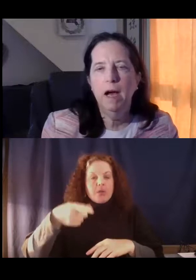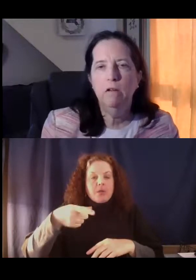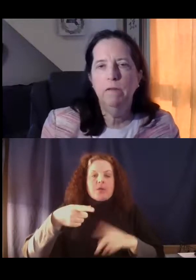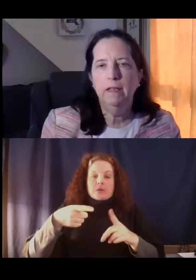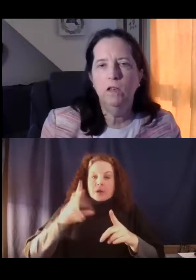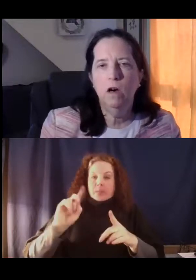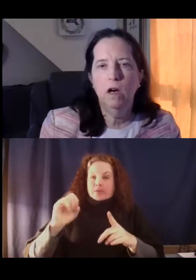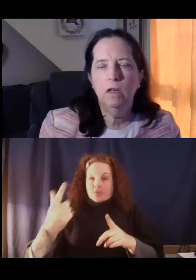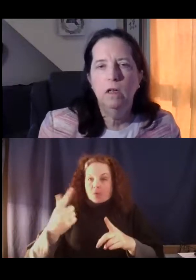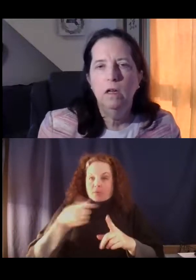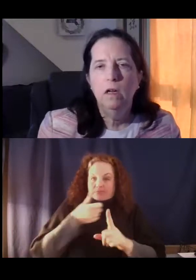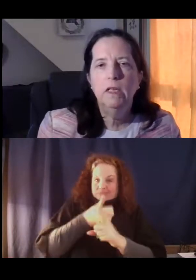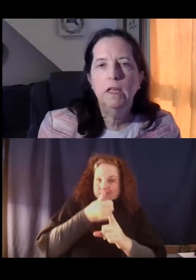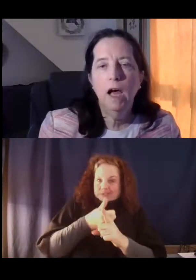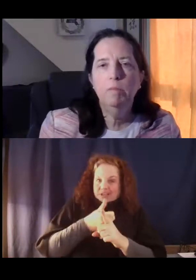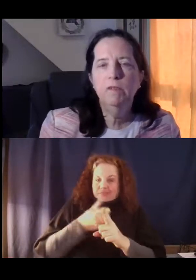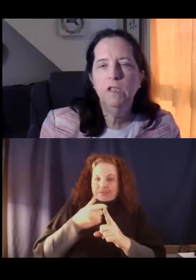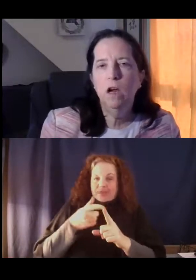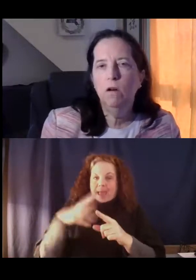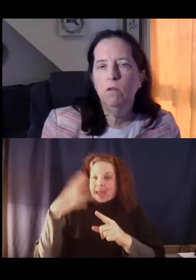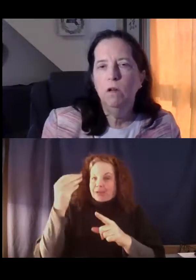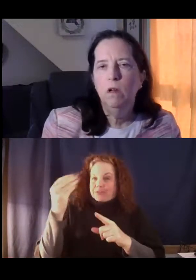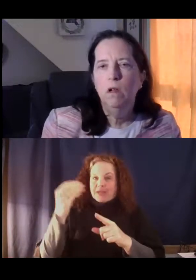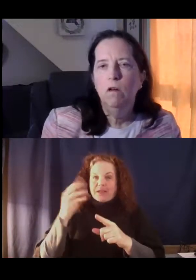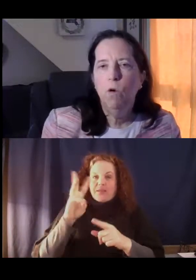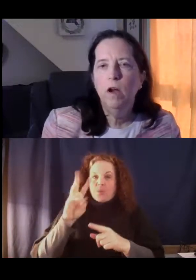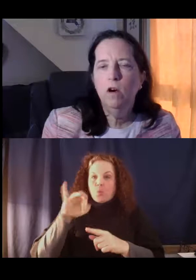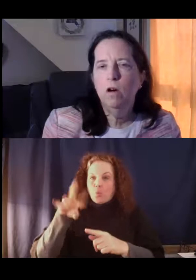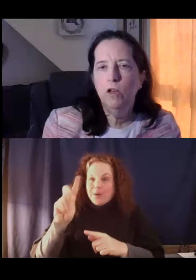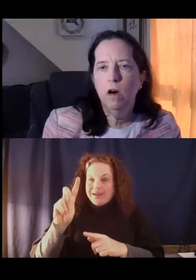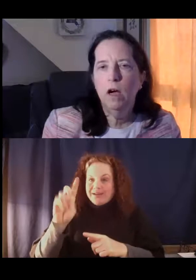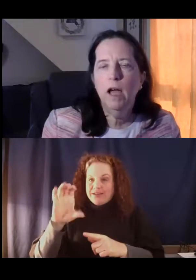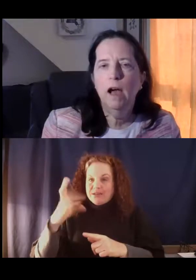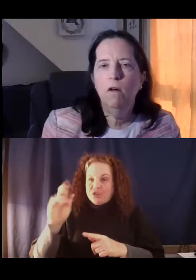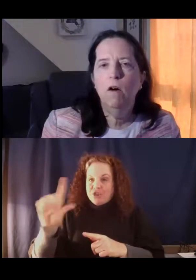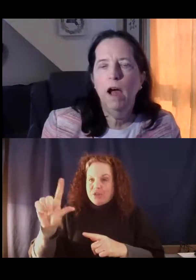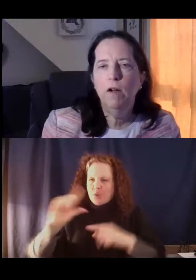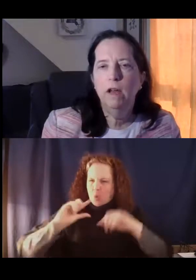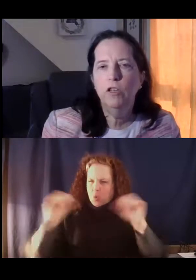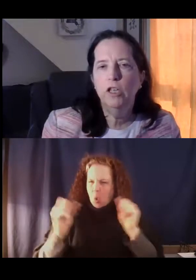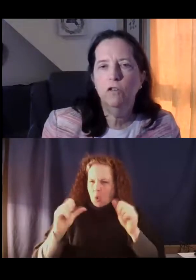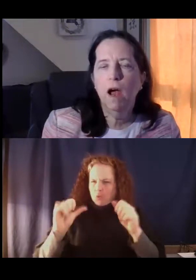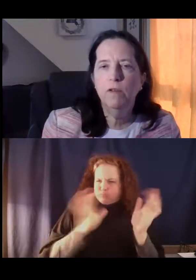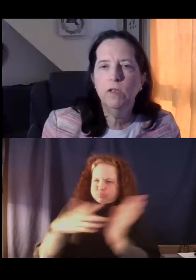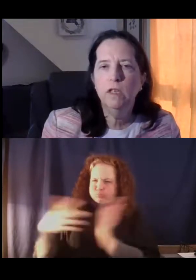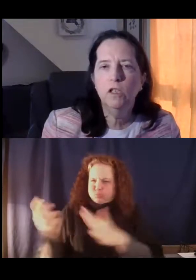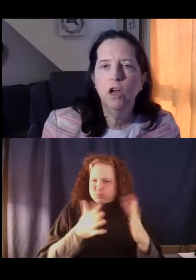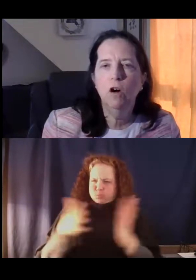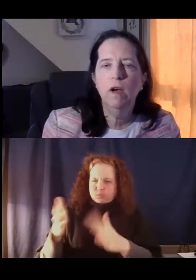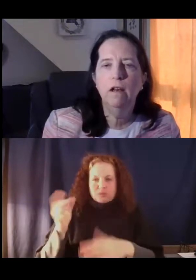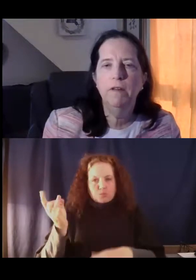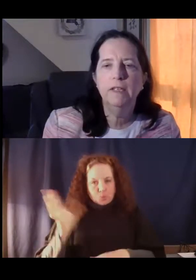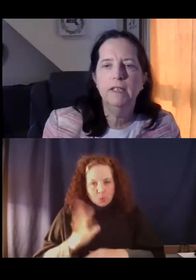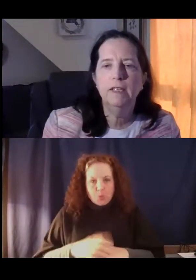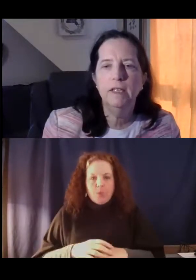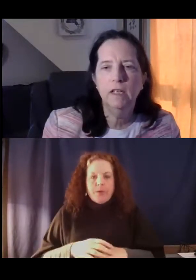it might affect the dog. The type of snow for your dog, how he or she travels in the snow,